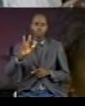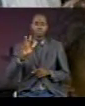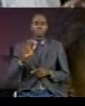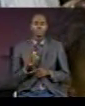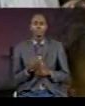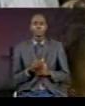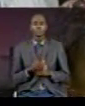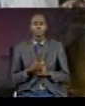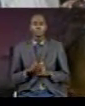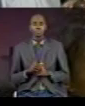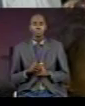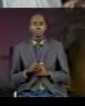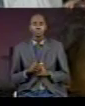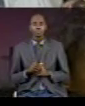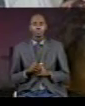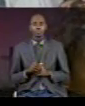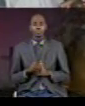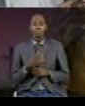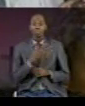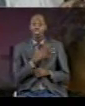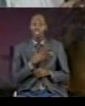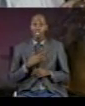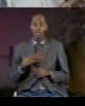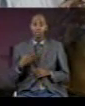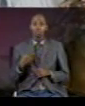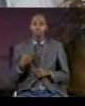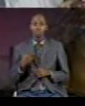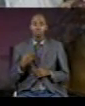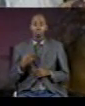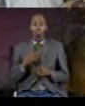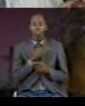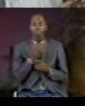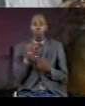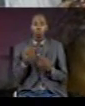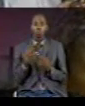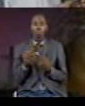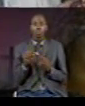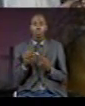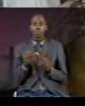+234 915 444 9263. And when you